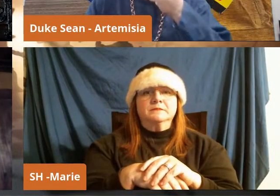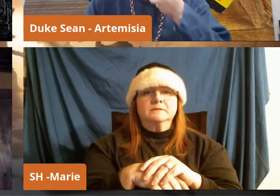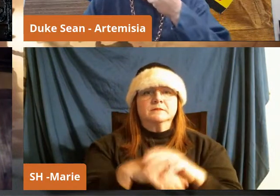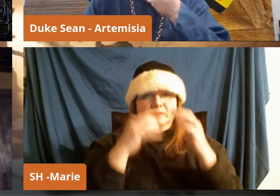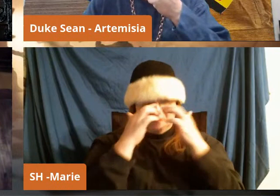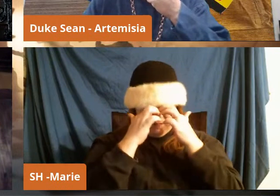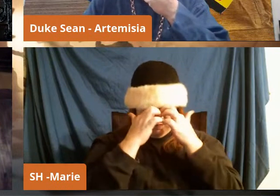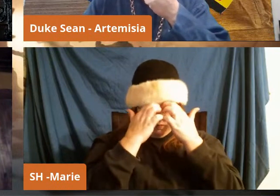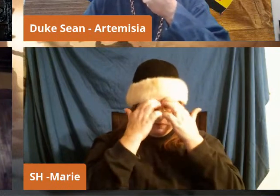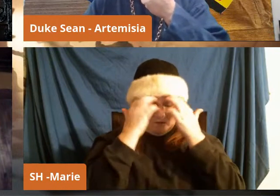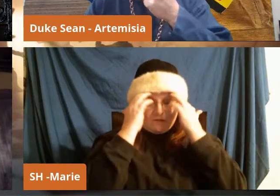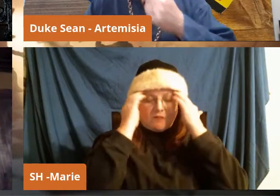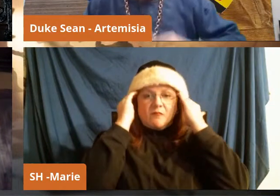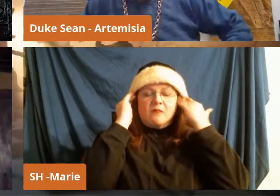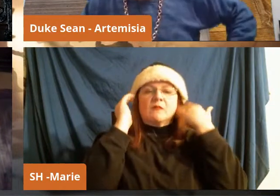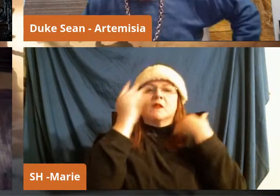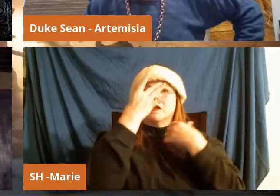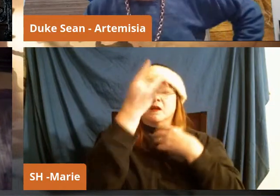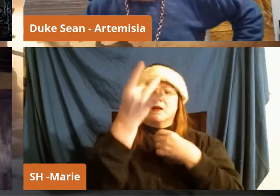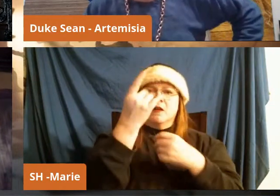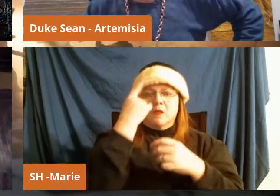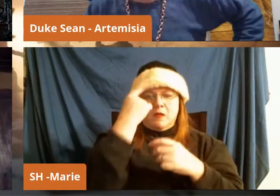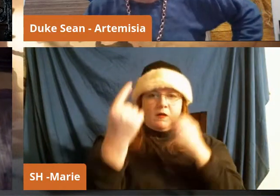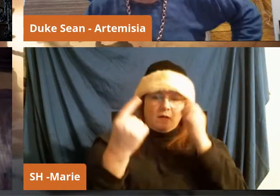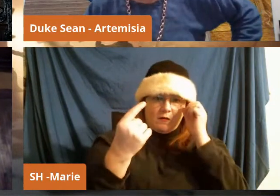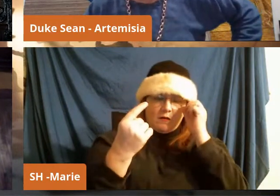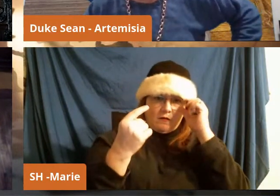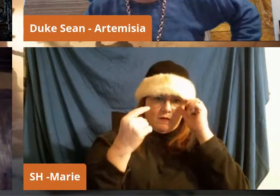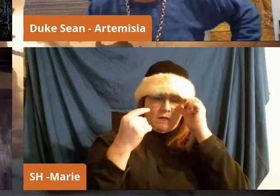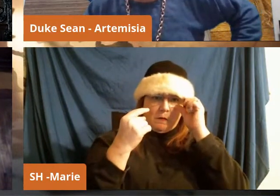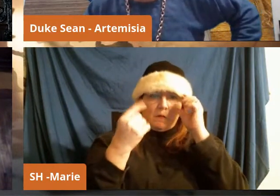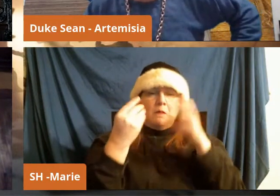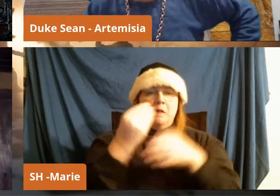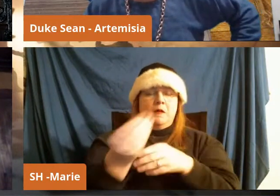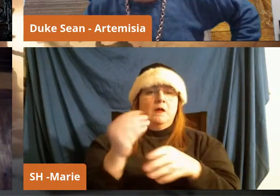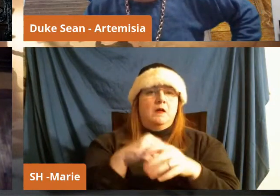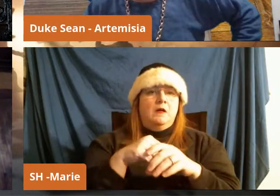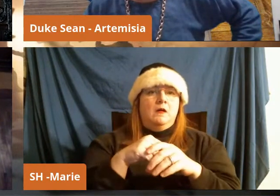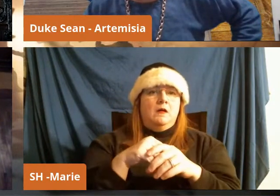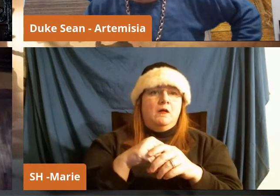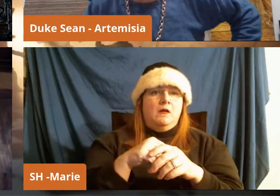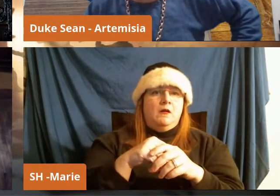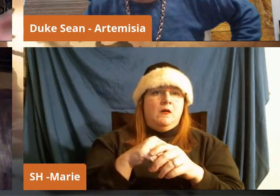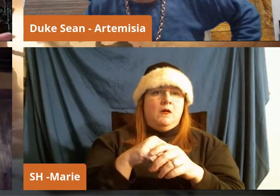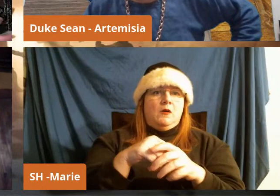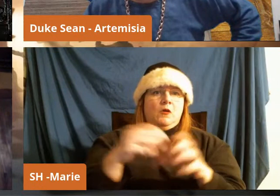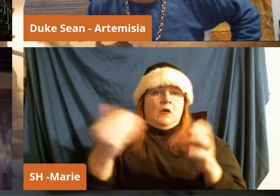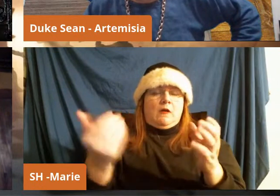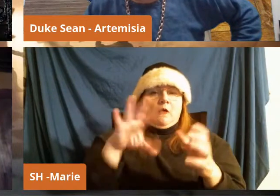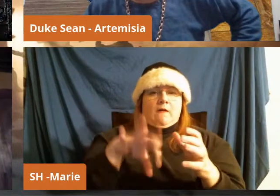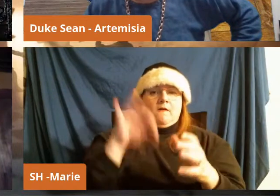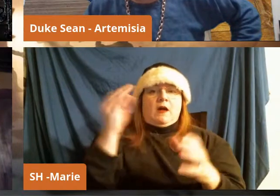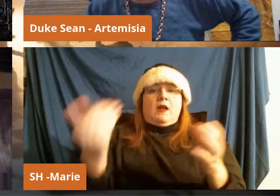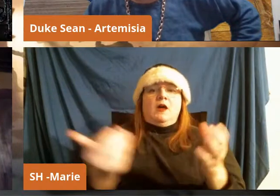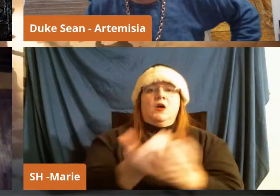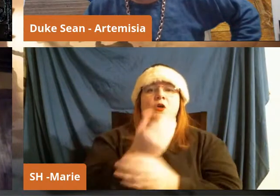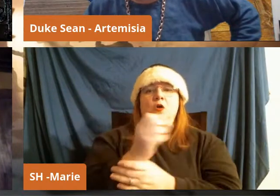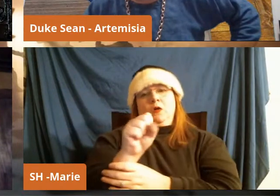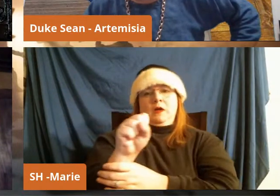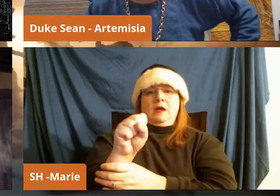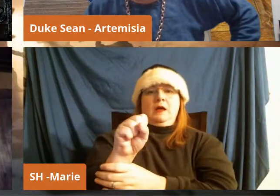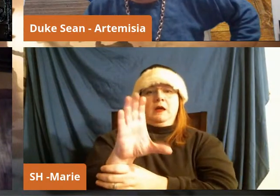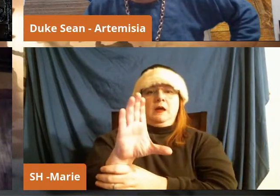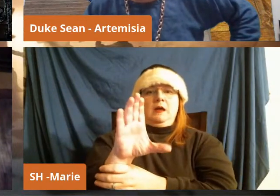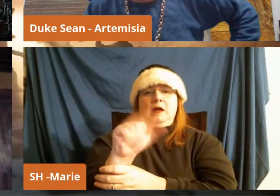So interesting thought I just had. So okay, obviously, being in quarantine, we've sort of found a new SCA, right? We